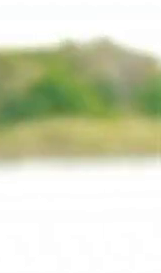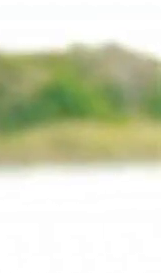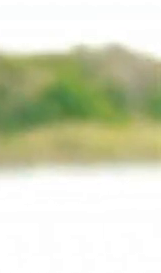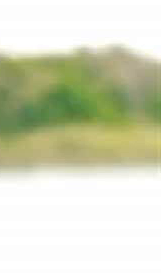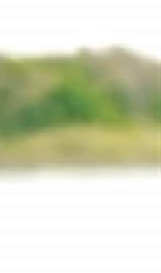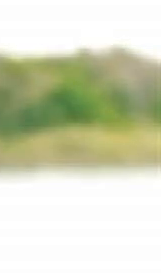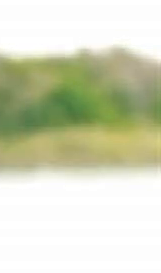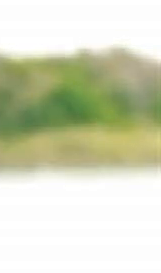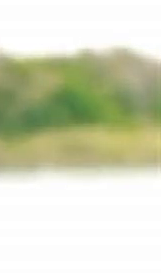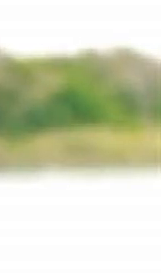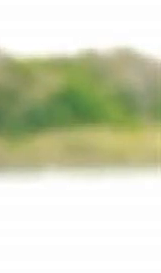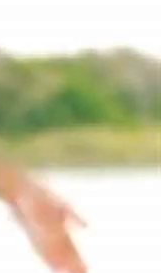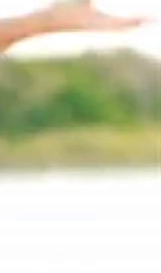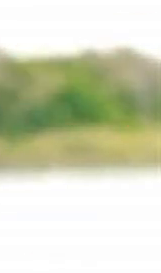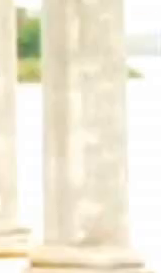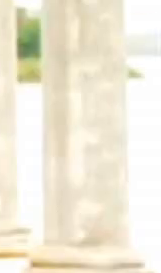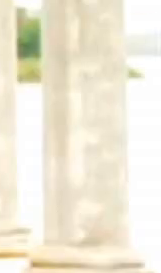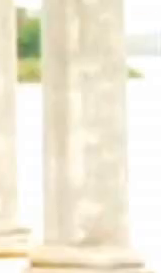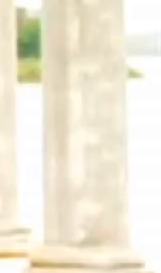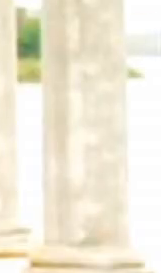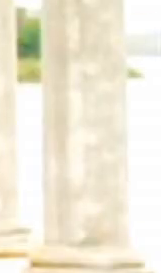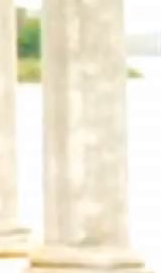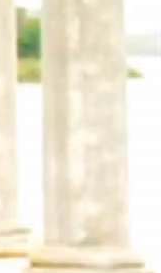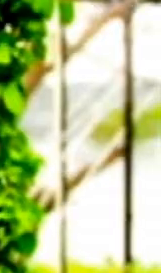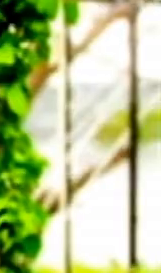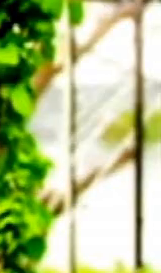Go ahead, give me one try.